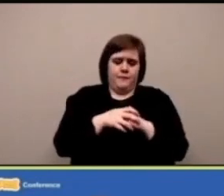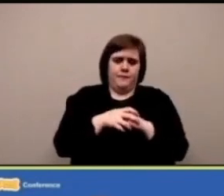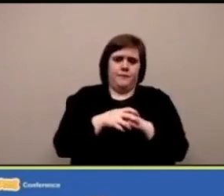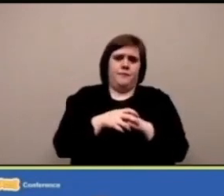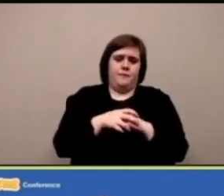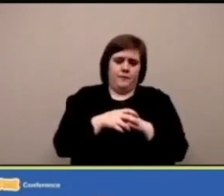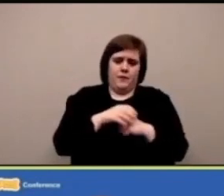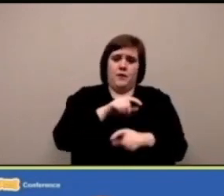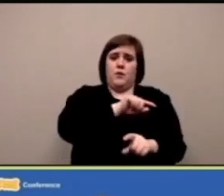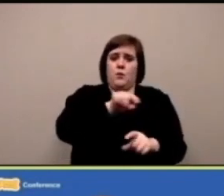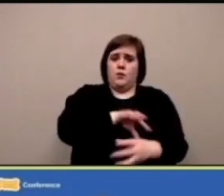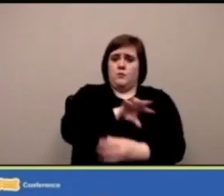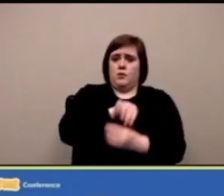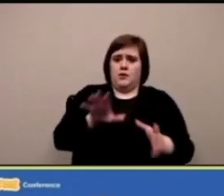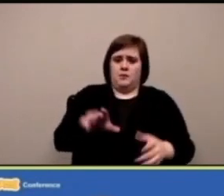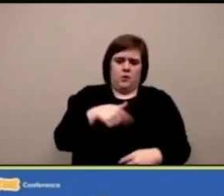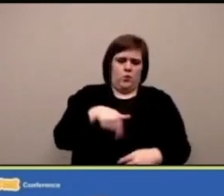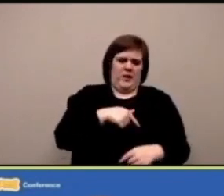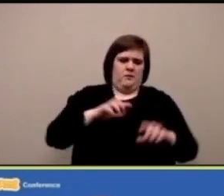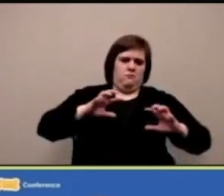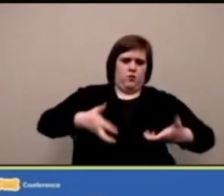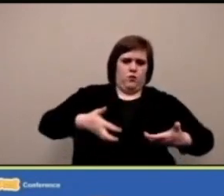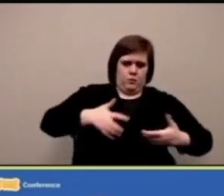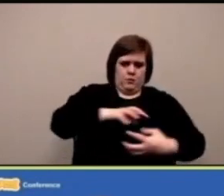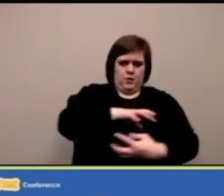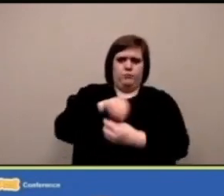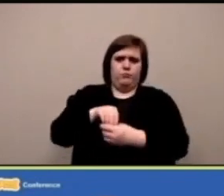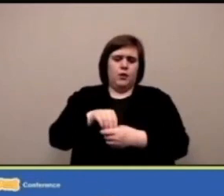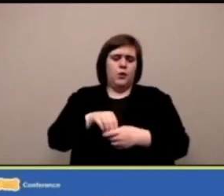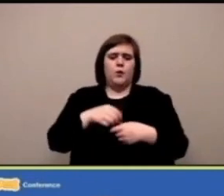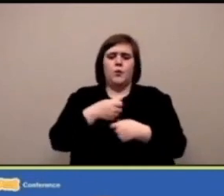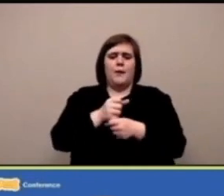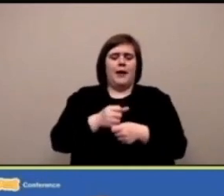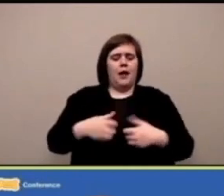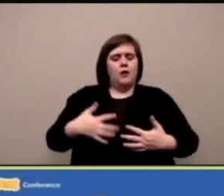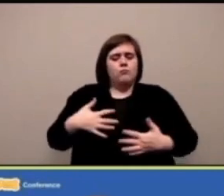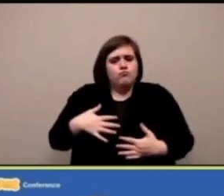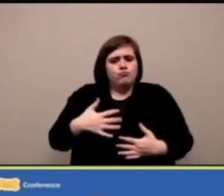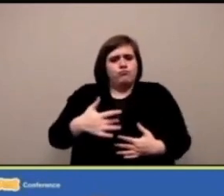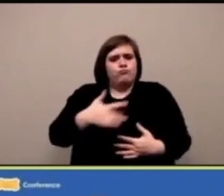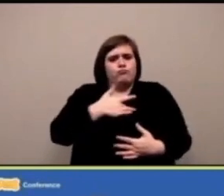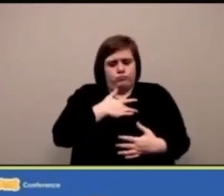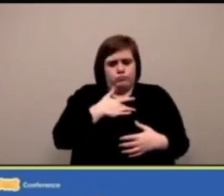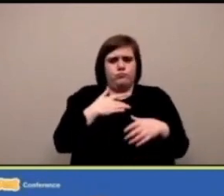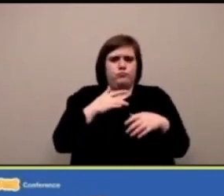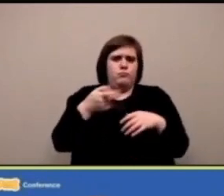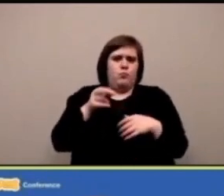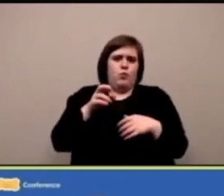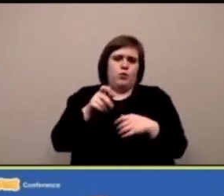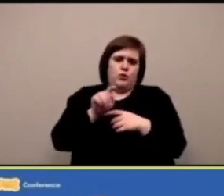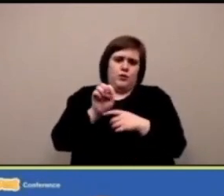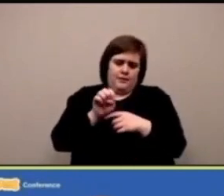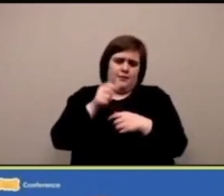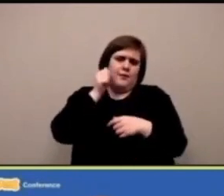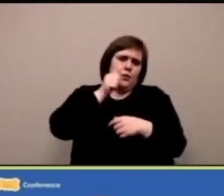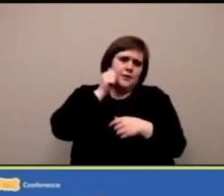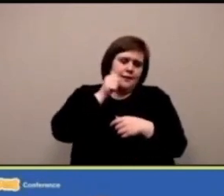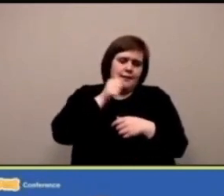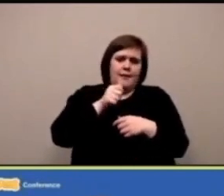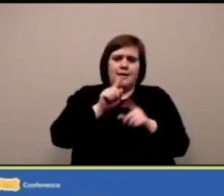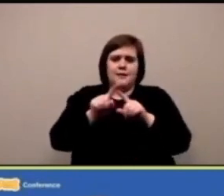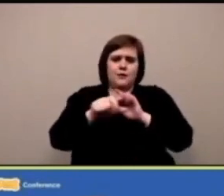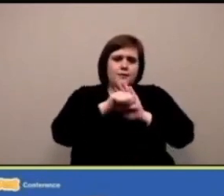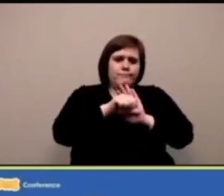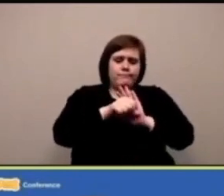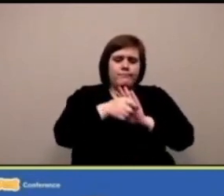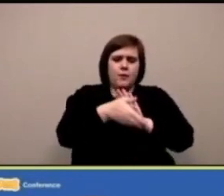the participants as a group, we were making meaningful portraits by arranging everyday and symbolic objects into